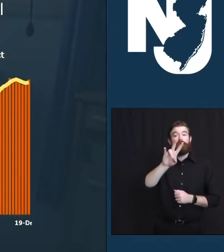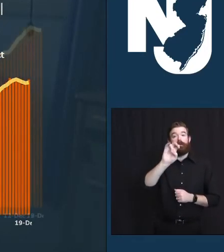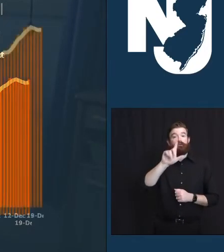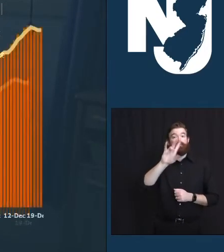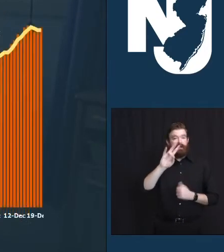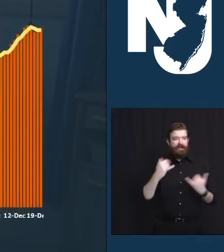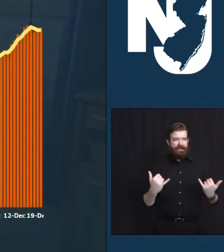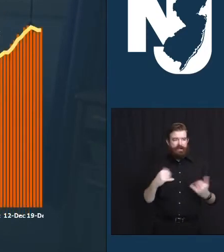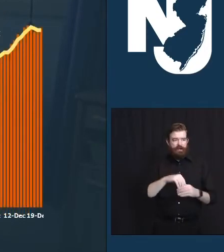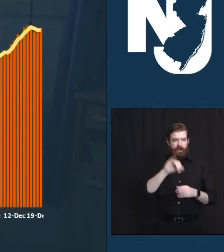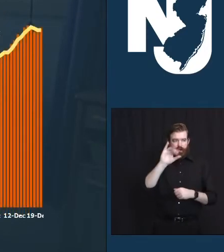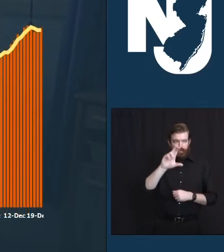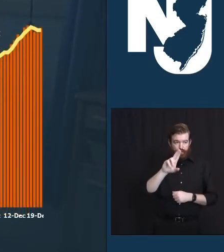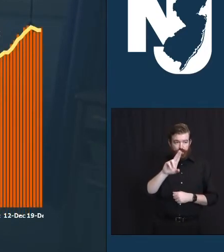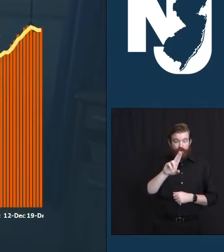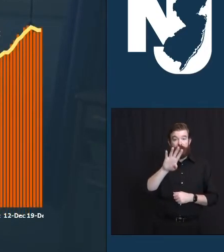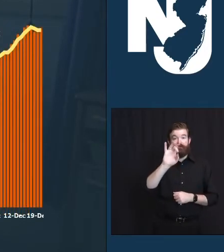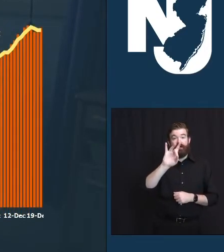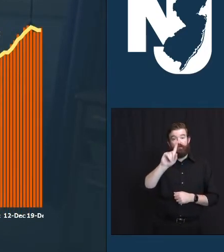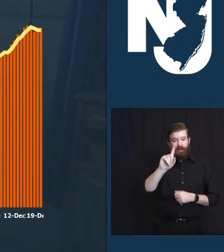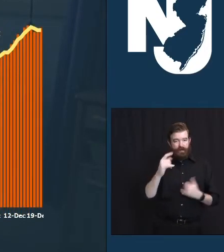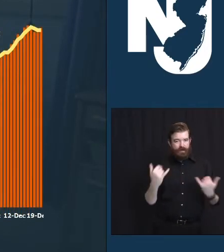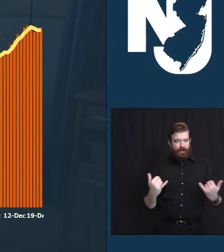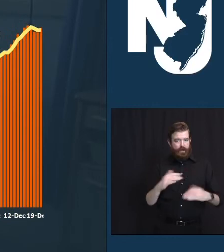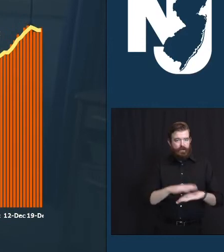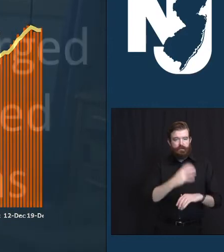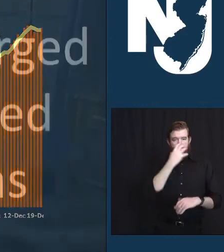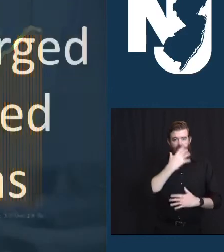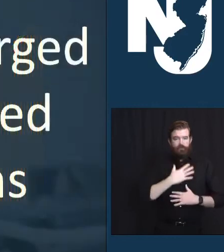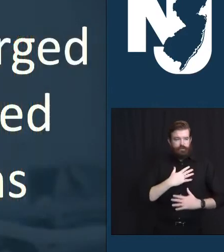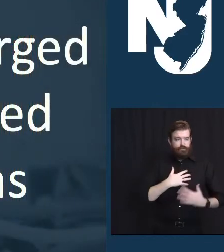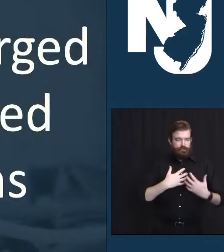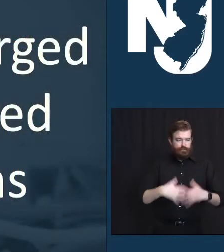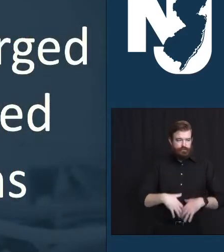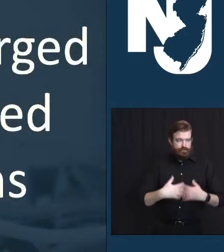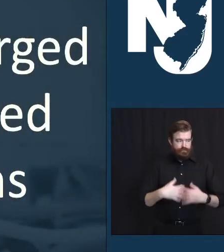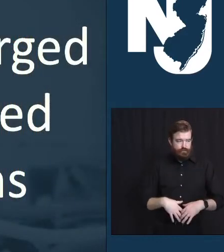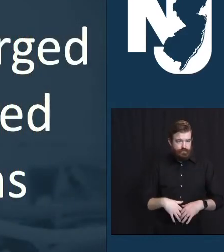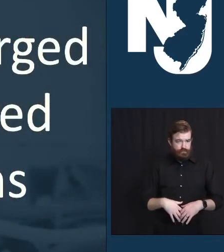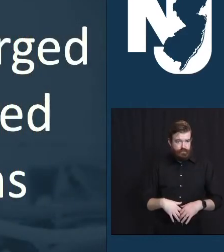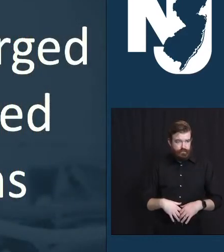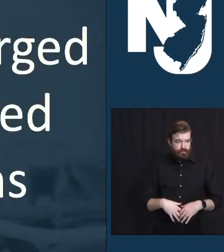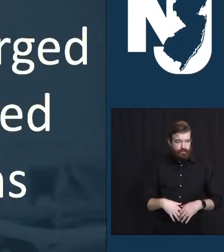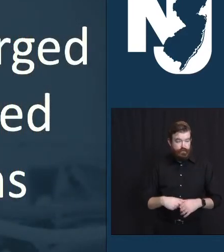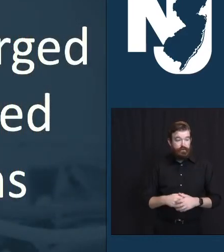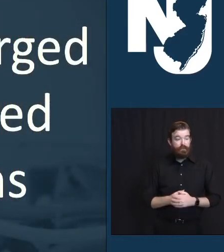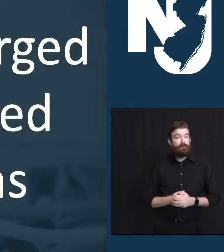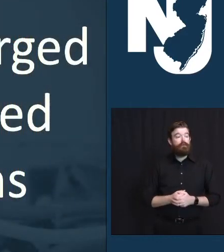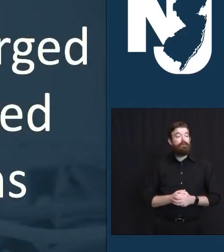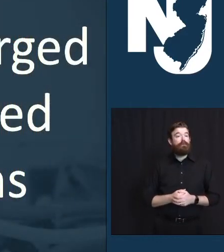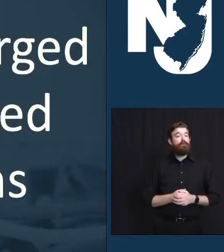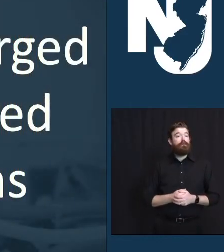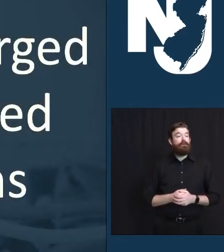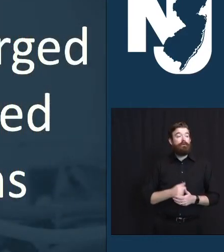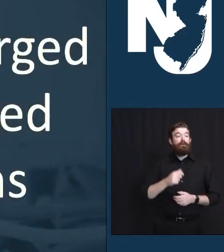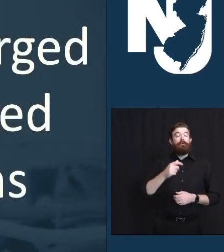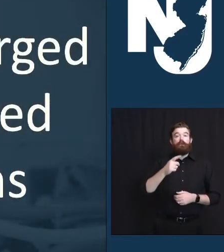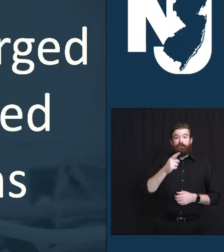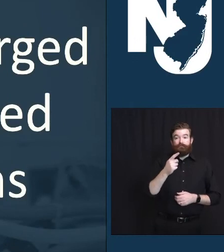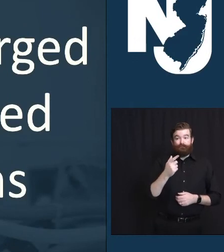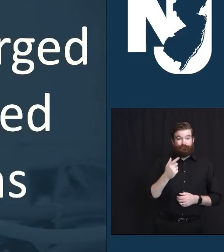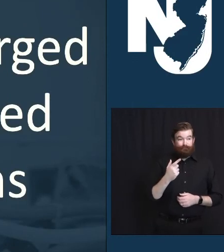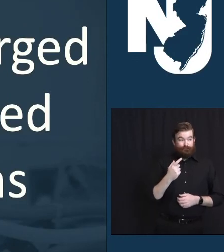and 481 were requiring a ventilator. Throughout the day yesterday, this is good news, 306 live